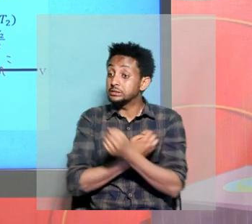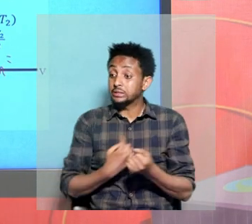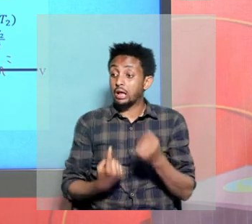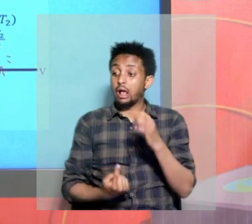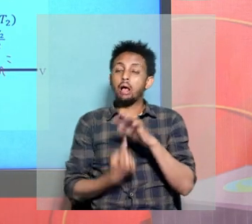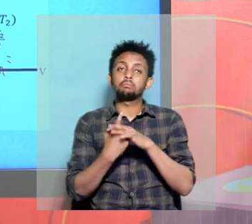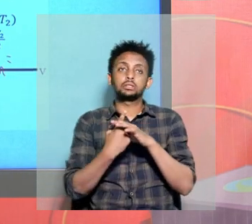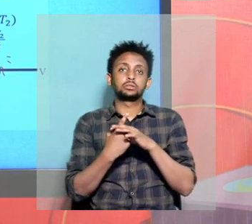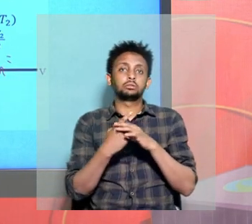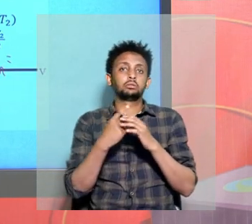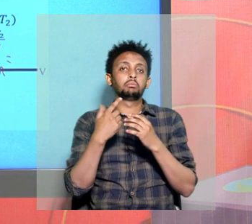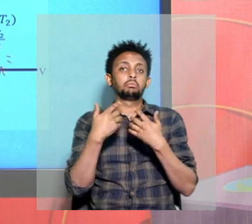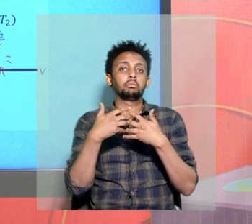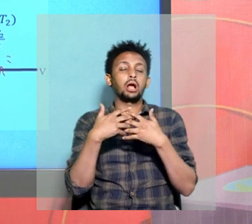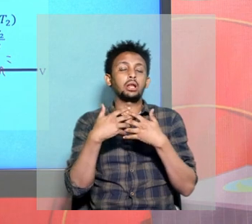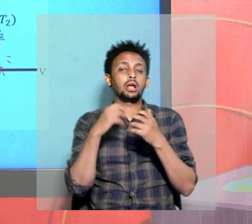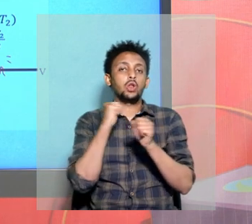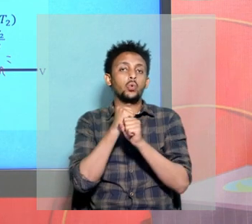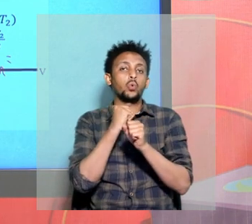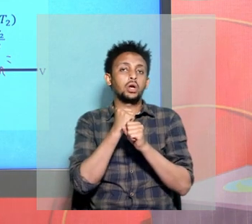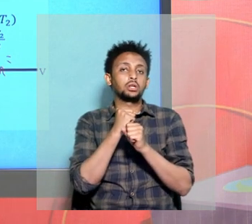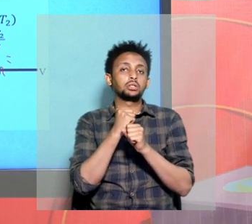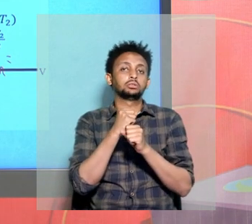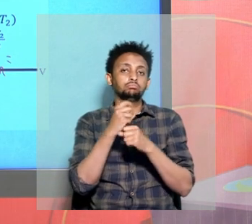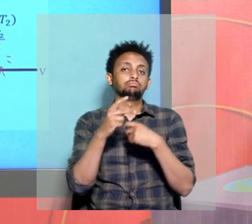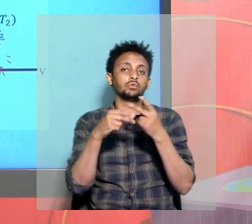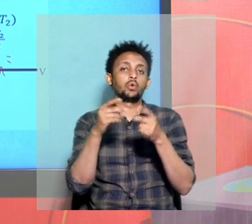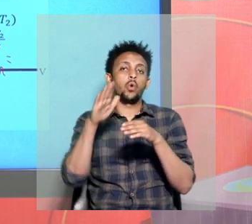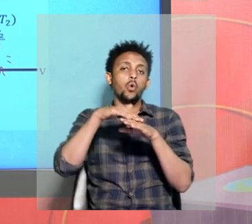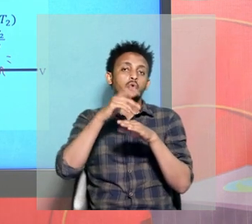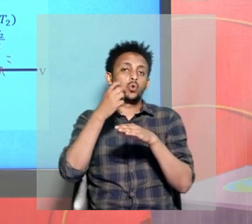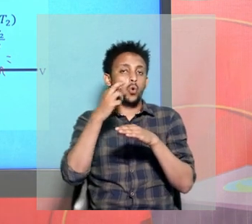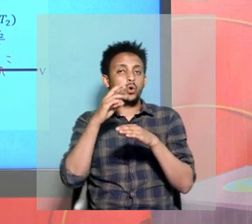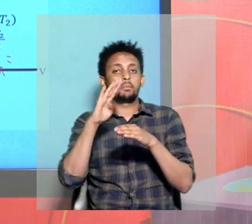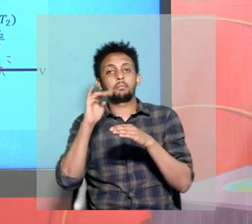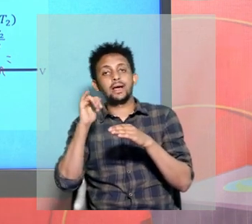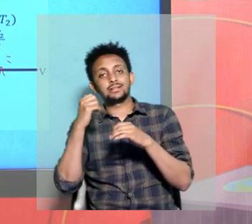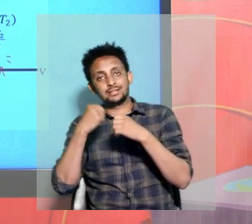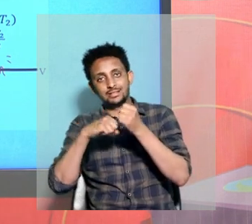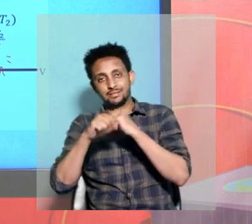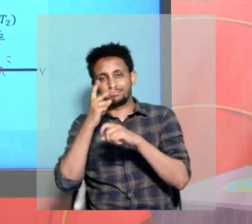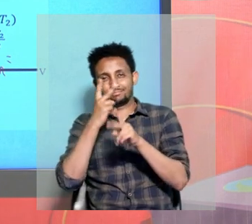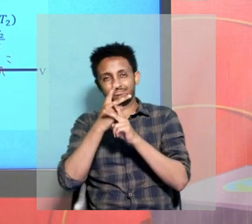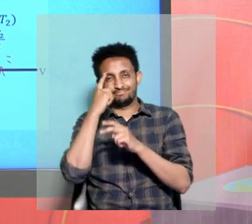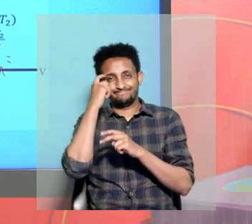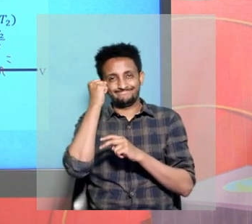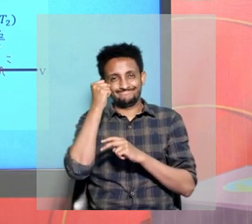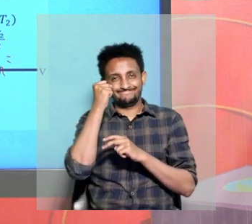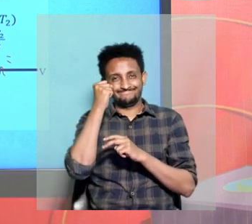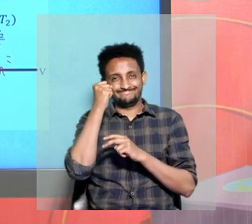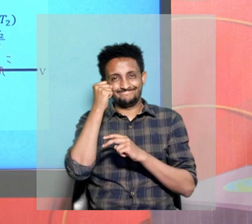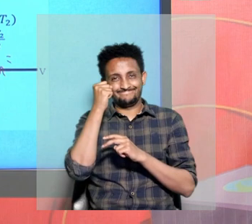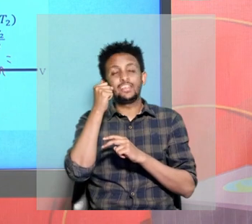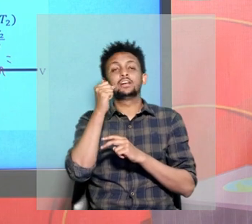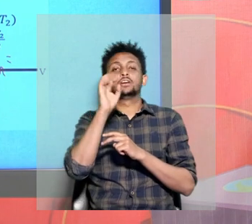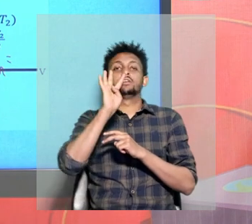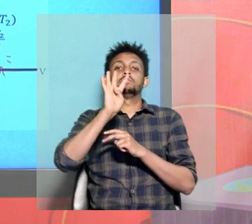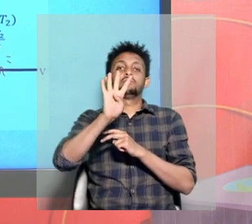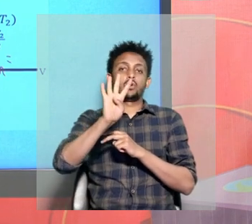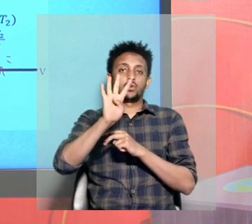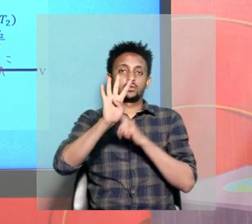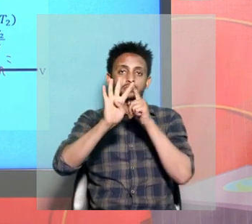appears only due to the mechanical work performed on or by the system. So keep in your mind, so far we have seen the four